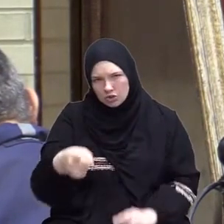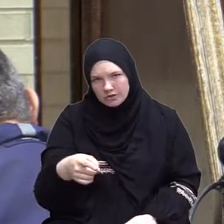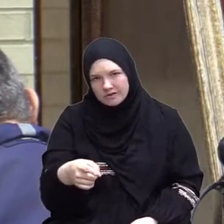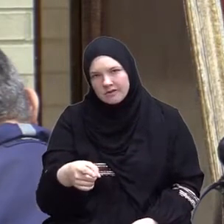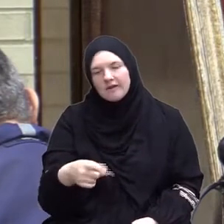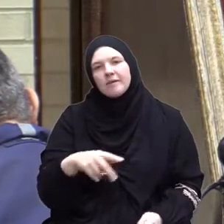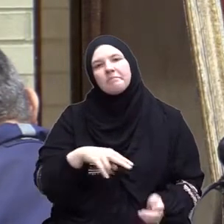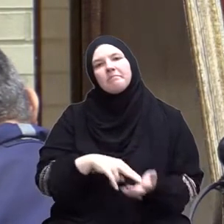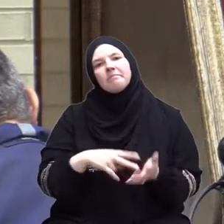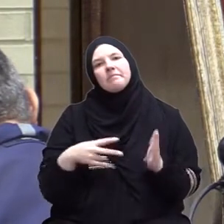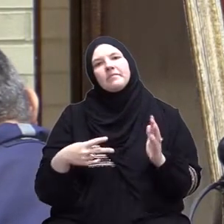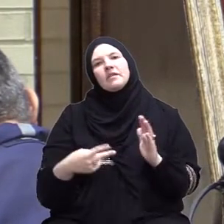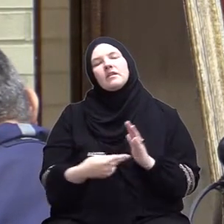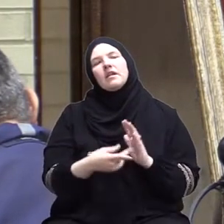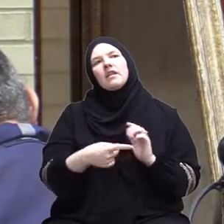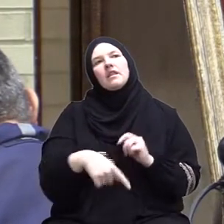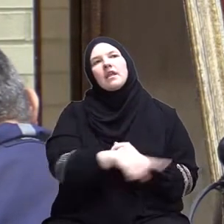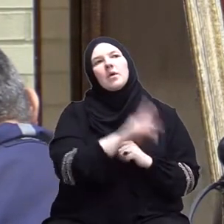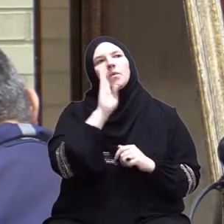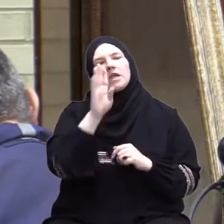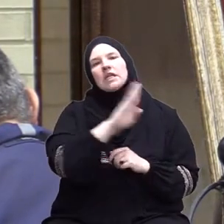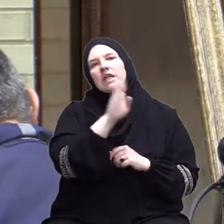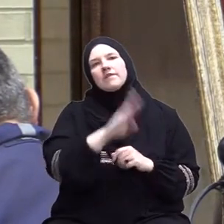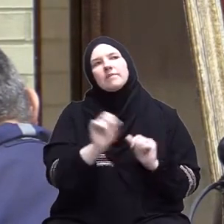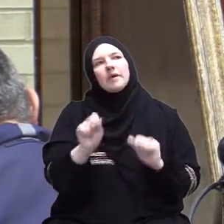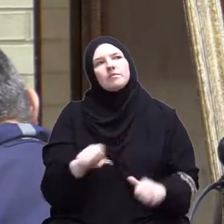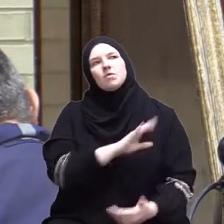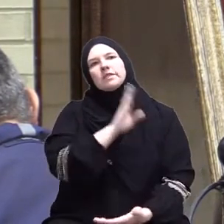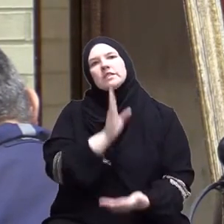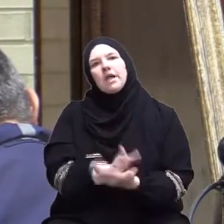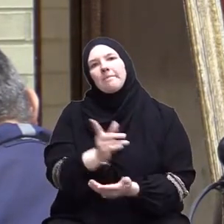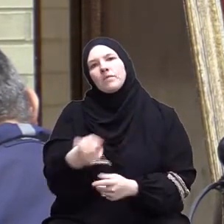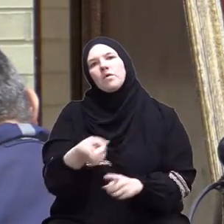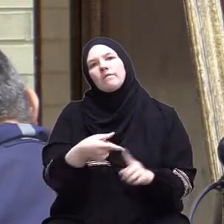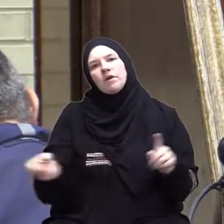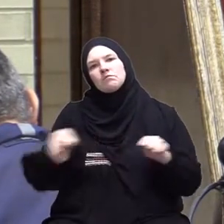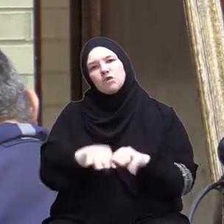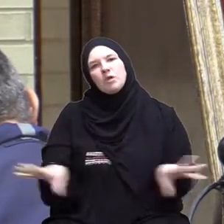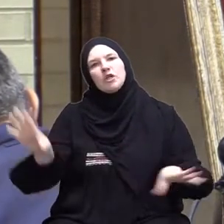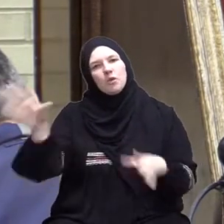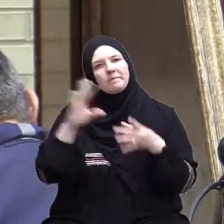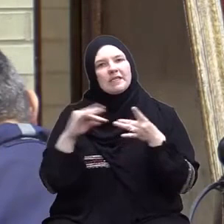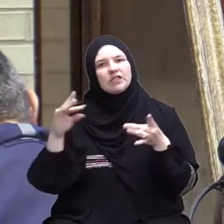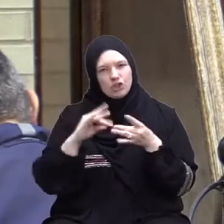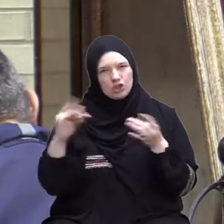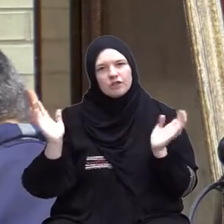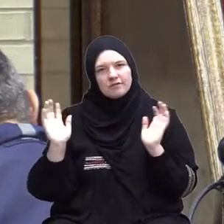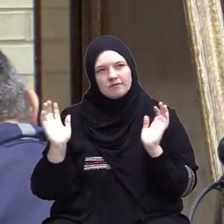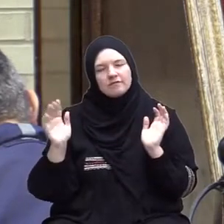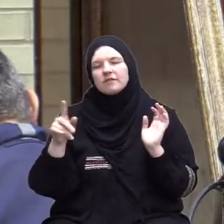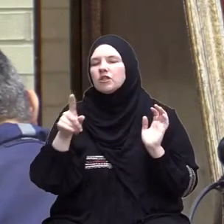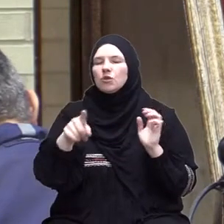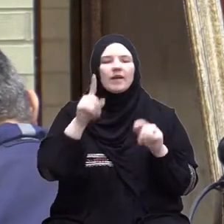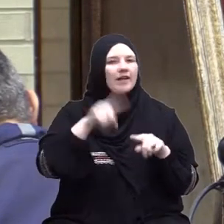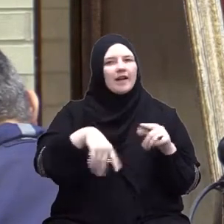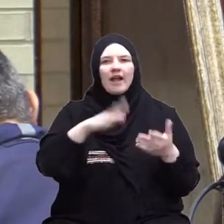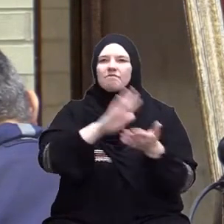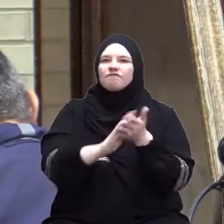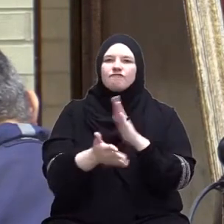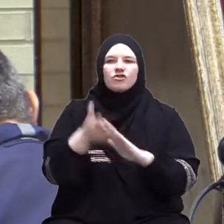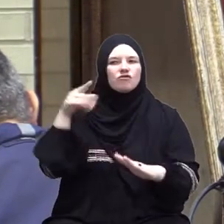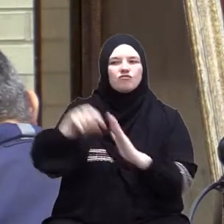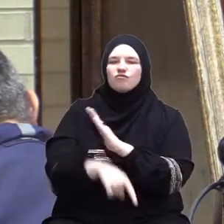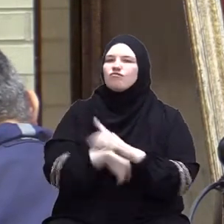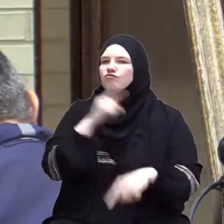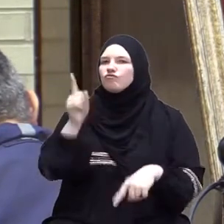they will never be able to stop you from delivering the message. They cannot finish you off if they